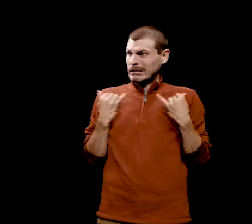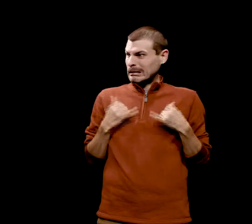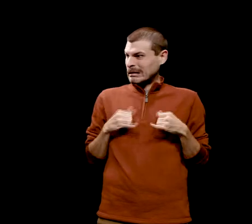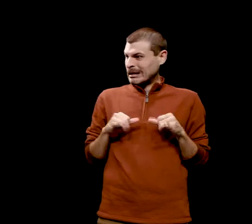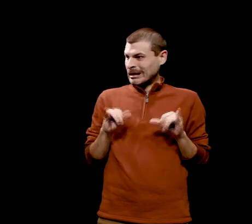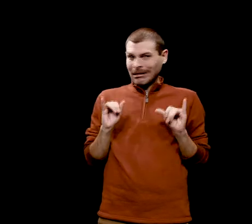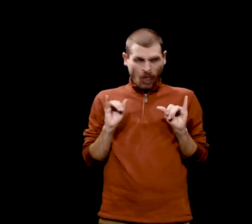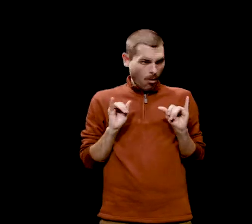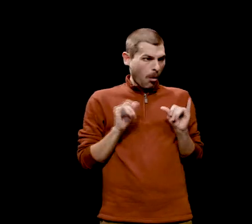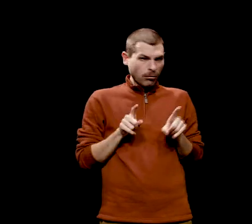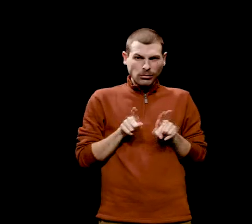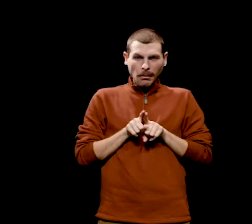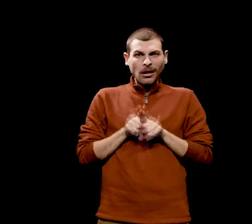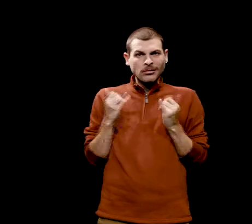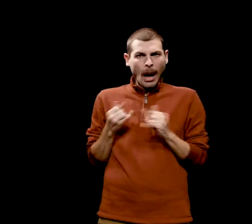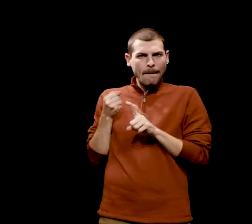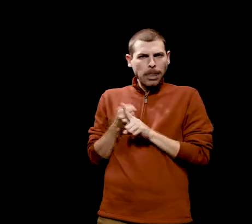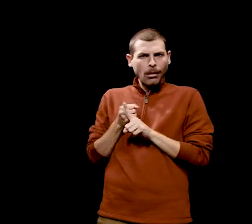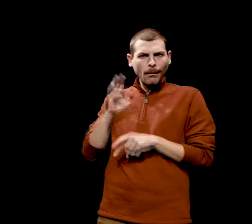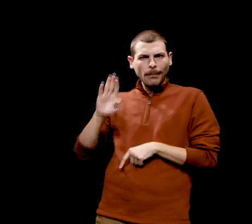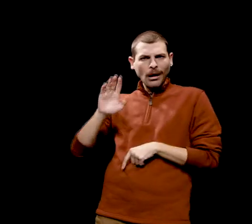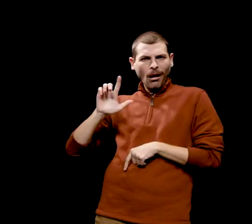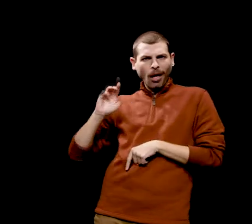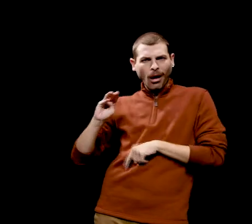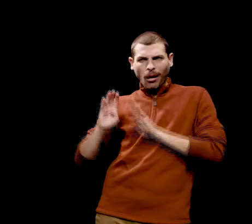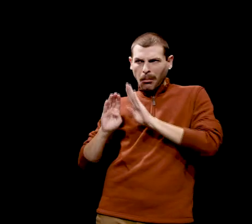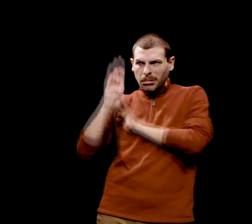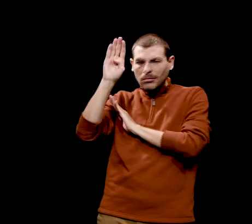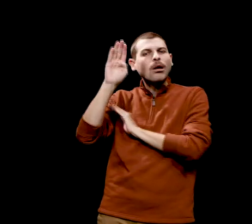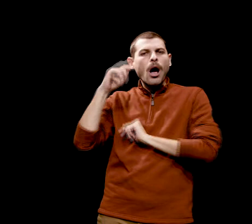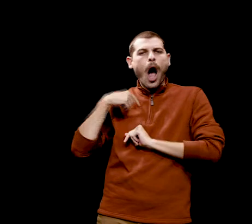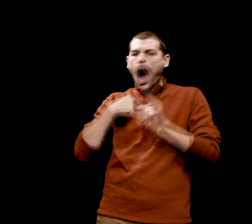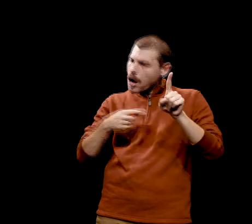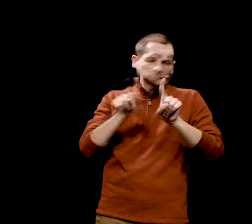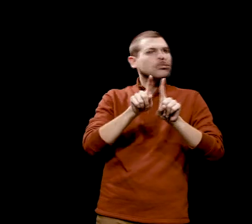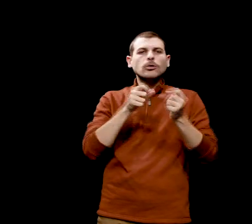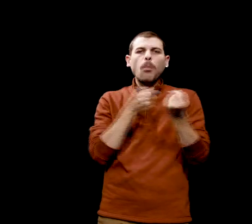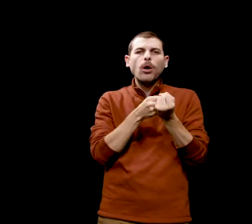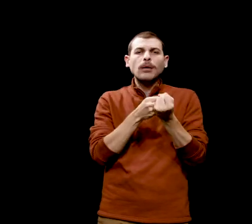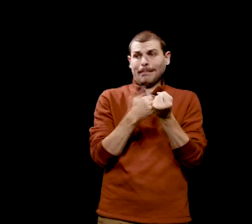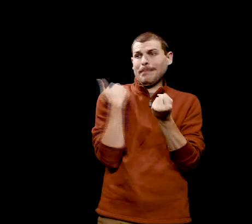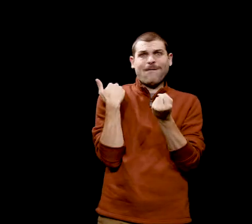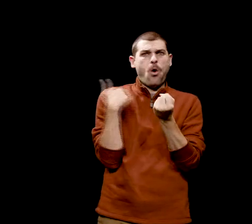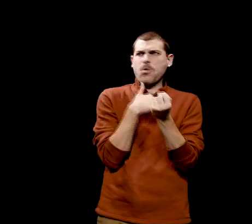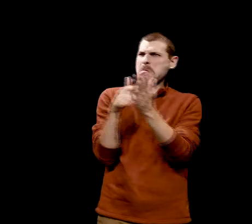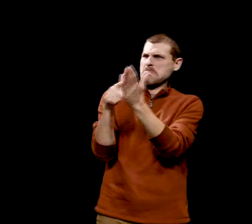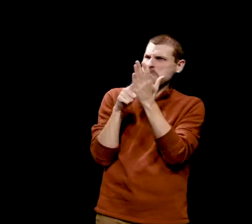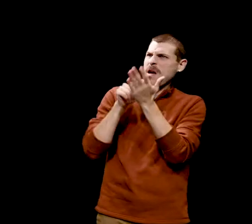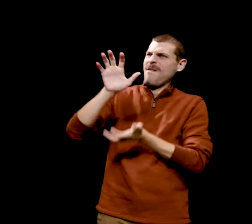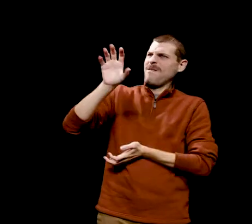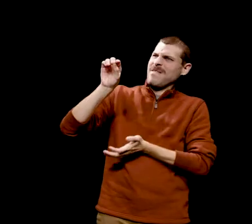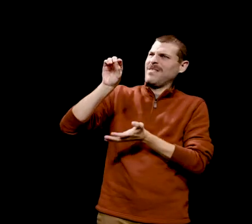Matter movement in Portland. I stood alongside them in the last round of budget hearings in support of the $50